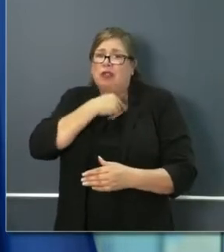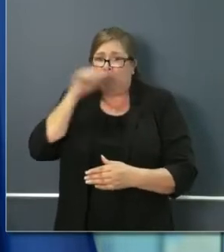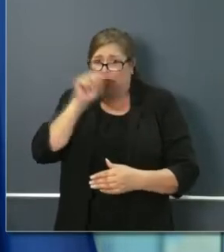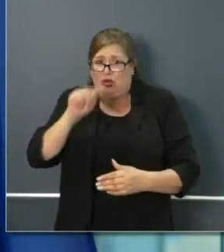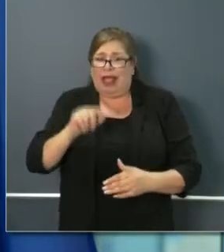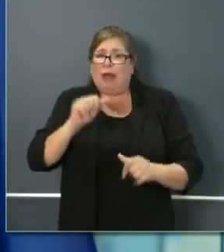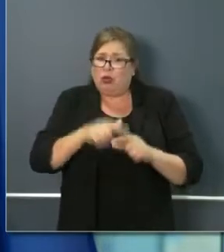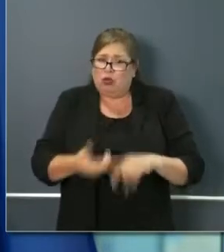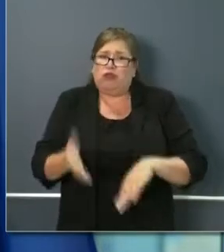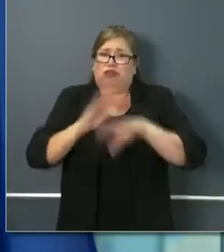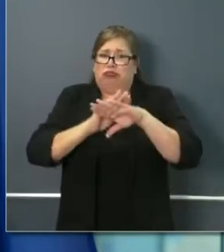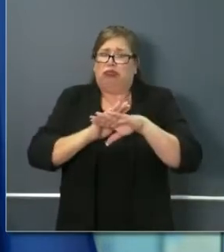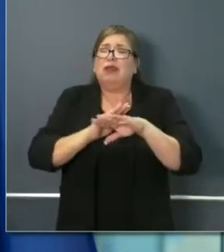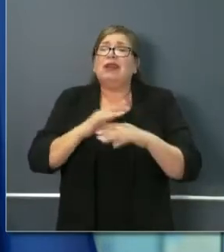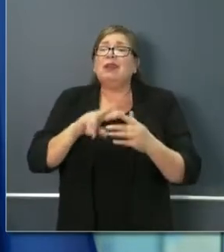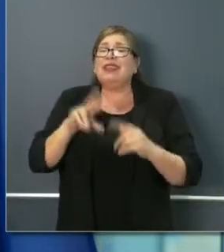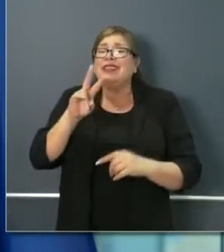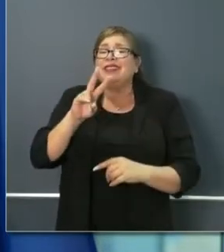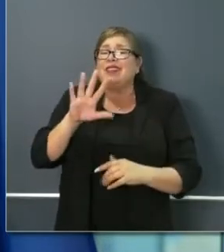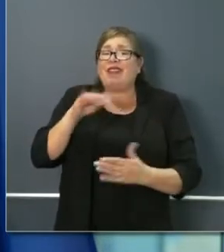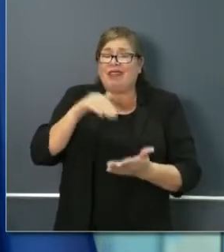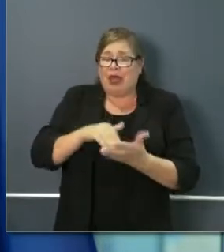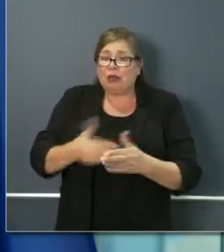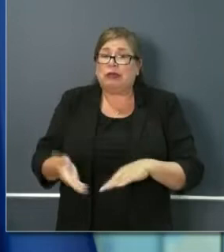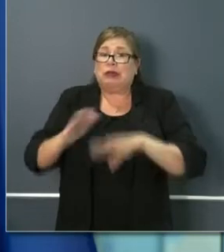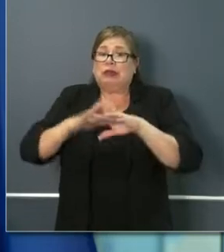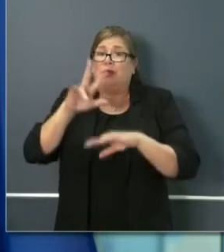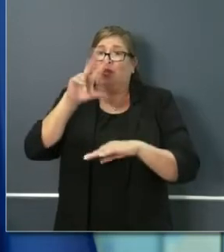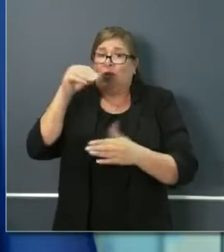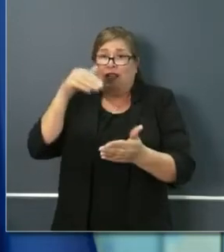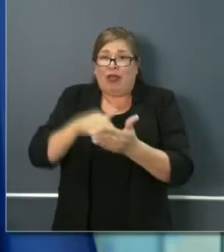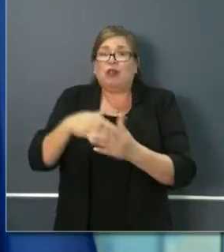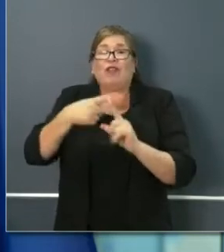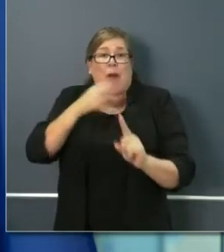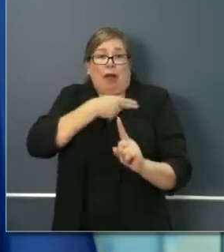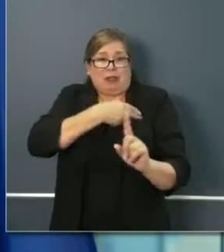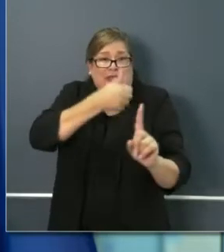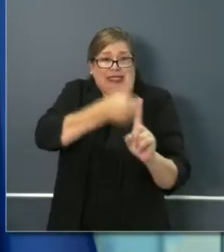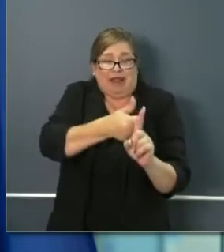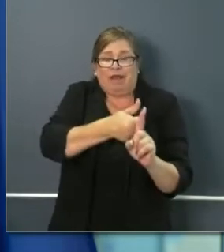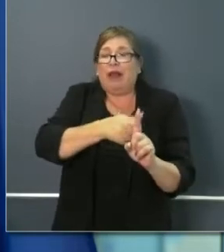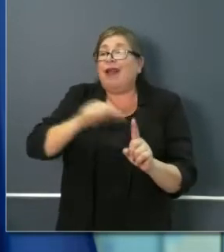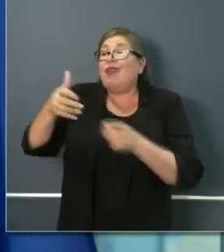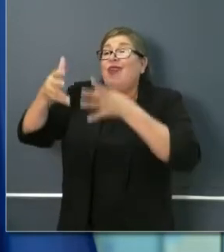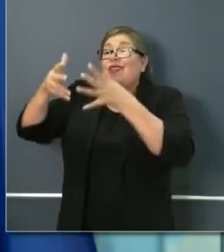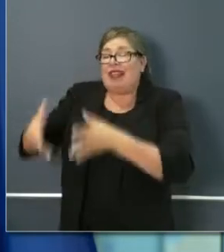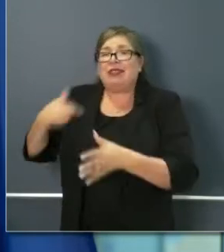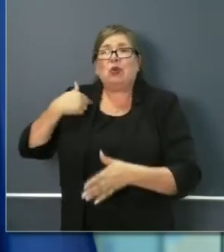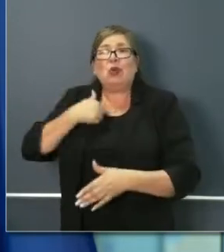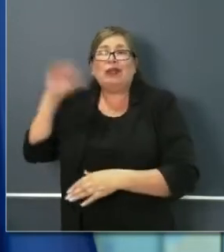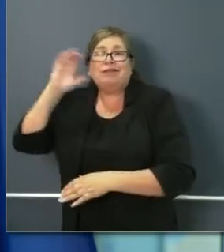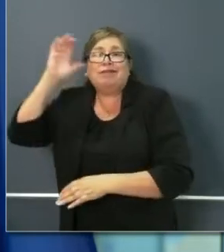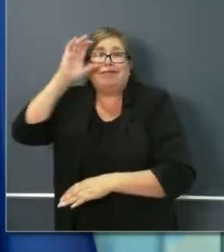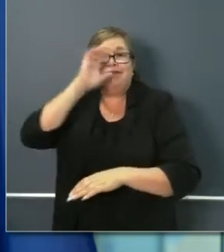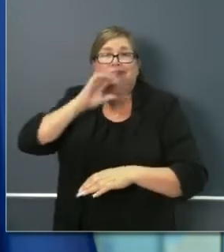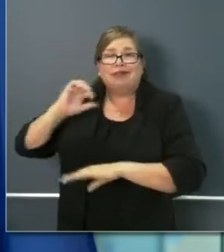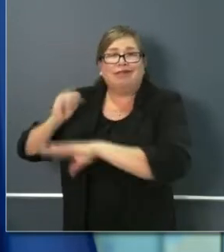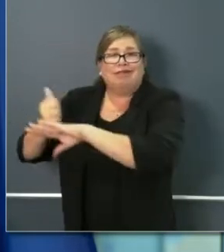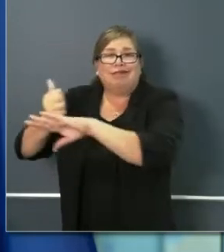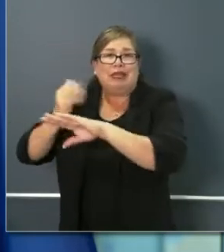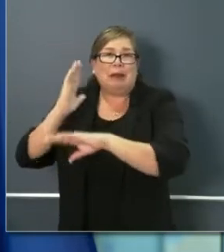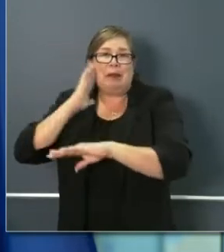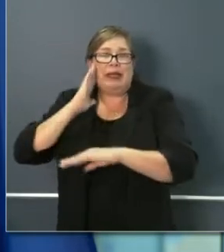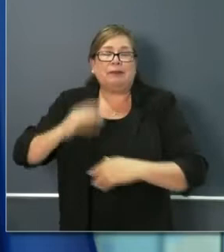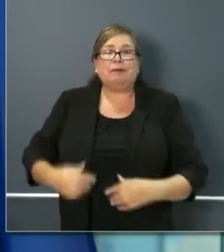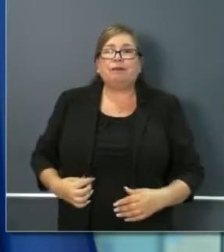is true. People are talking a lot about when's peak. I saw a headline today, someone saying peak in the country maybe April 15th. That does not